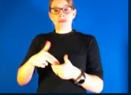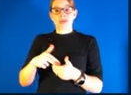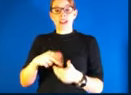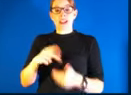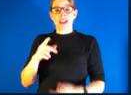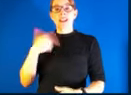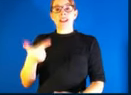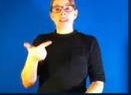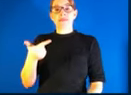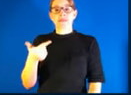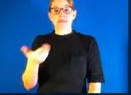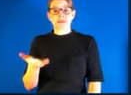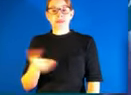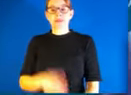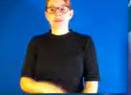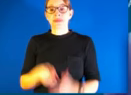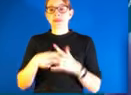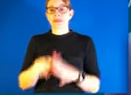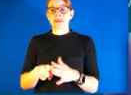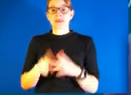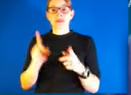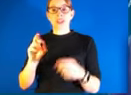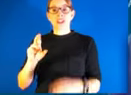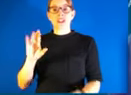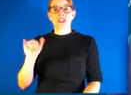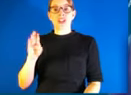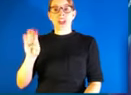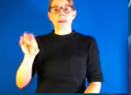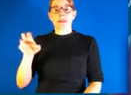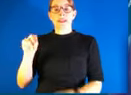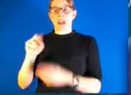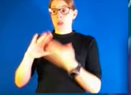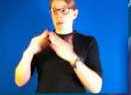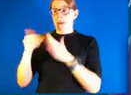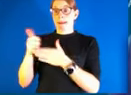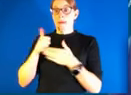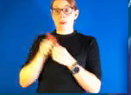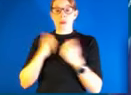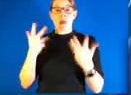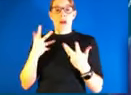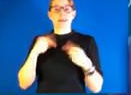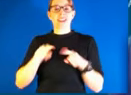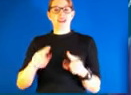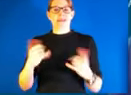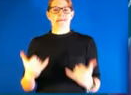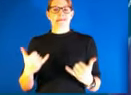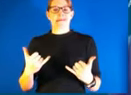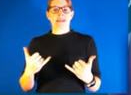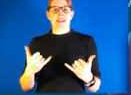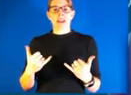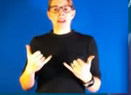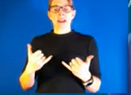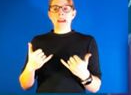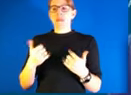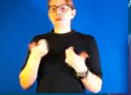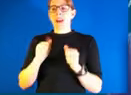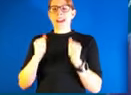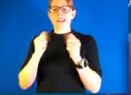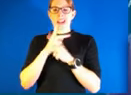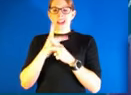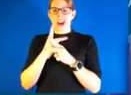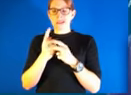started. Yeah, I think the one thing that the community can help with just in this time of, soaring cases and